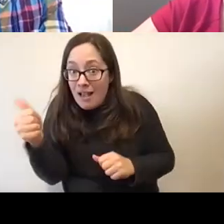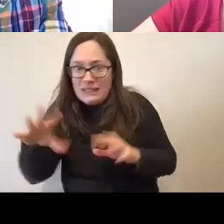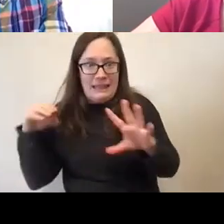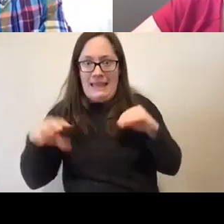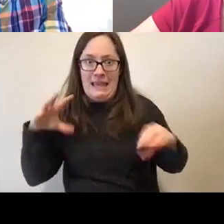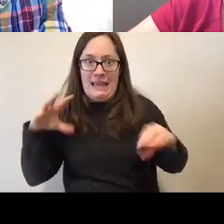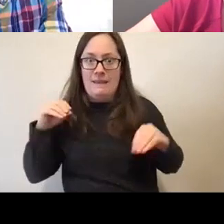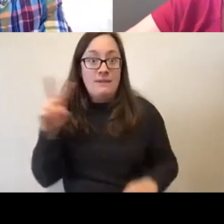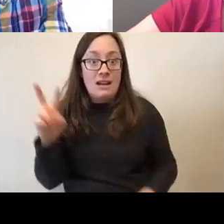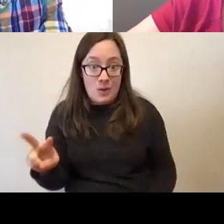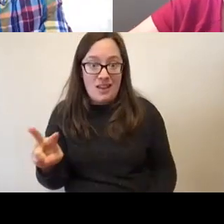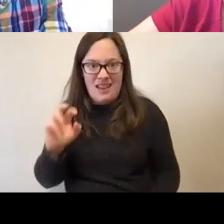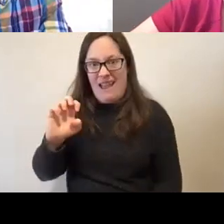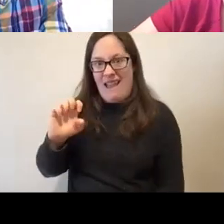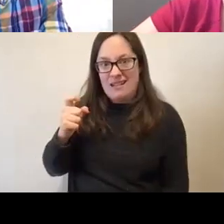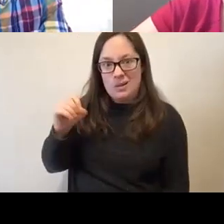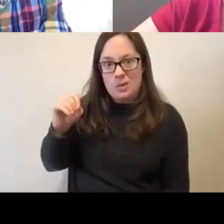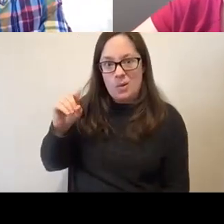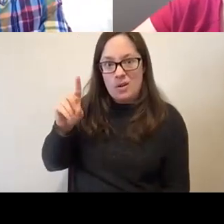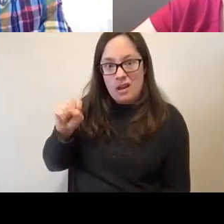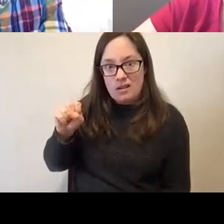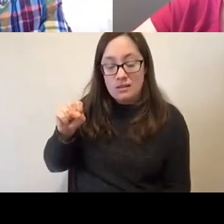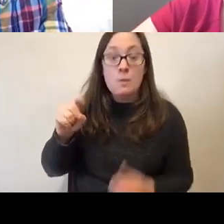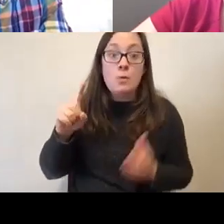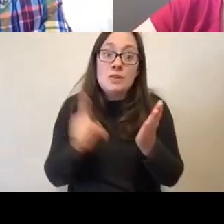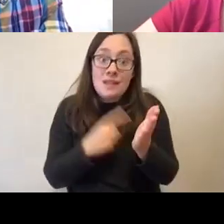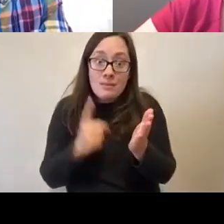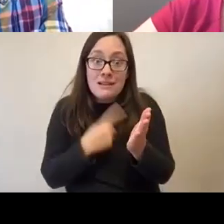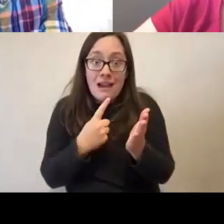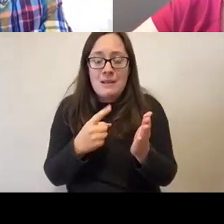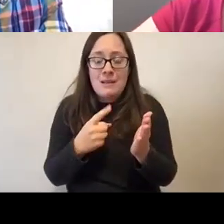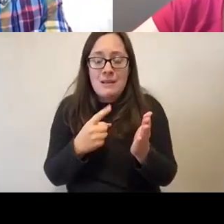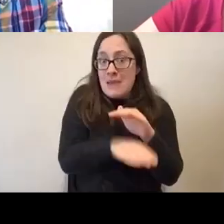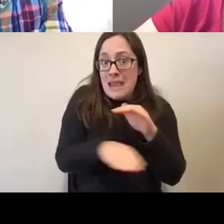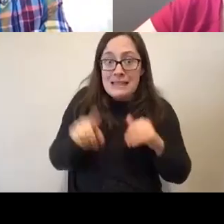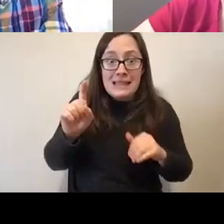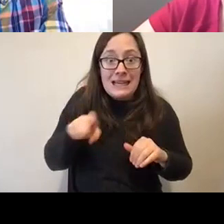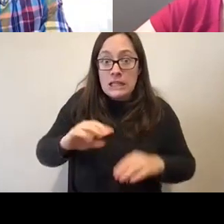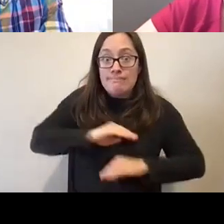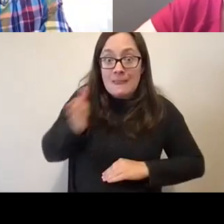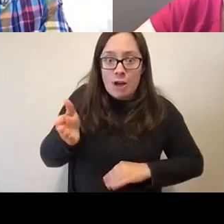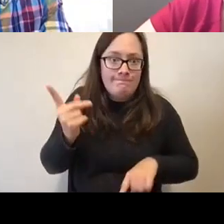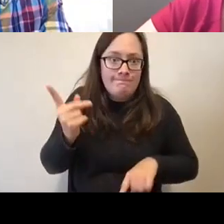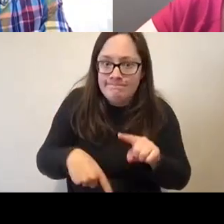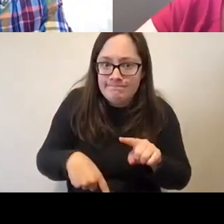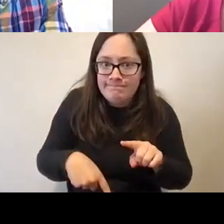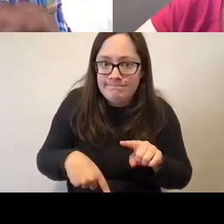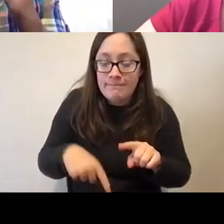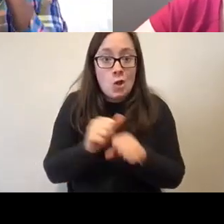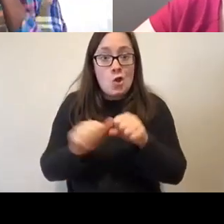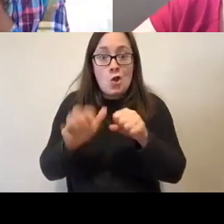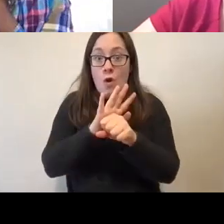getting basic needs in Venezuela can be difficult. COVID made it even worse. There was a